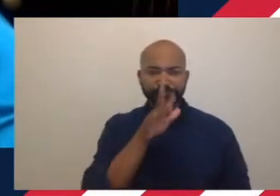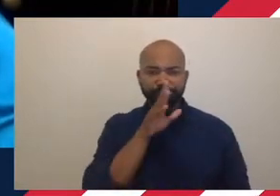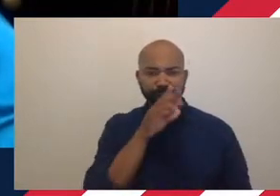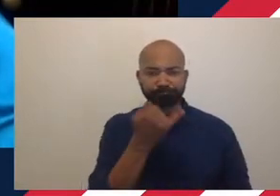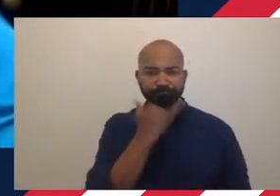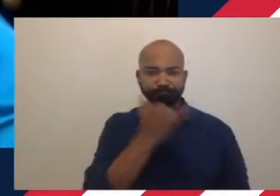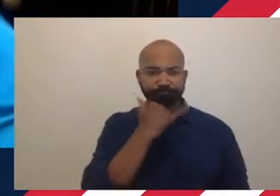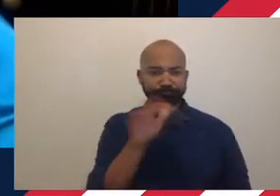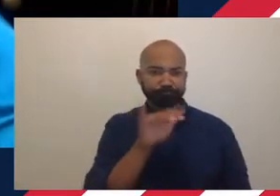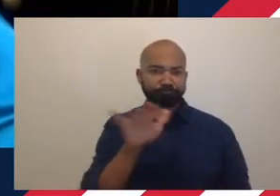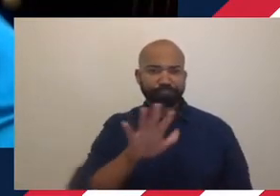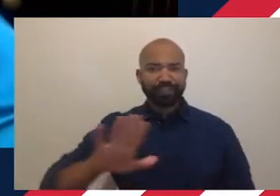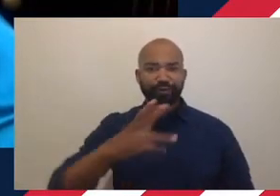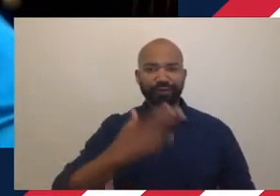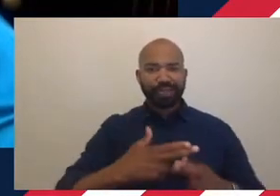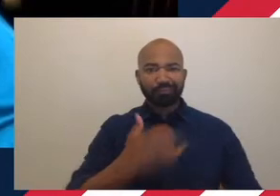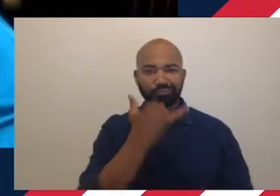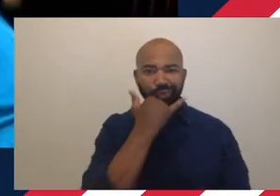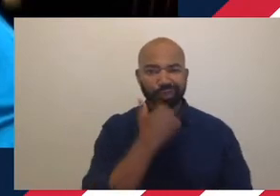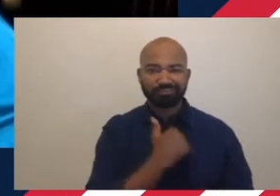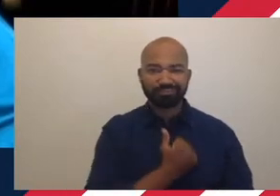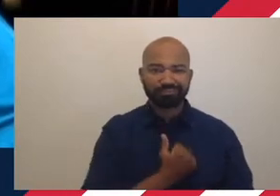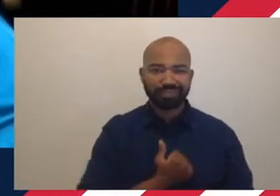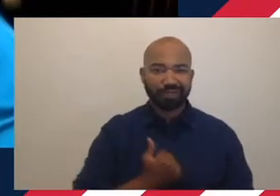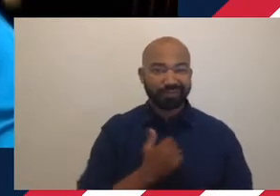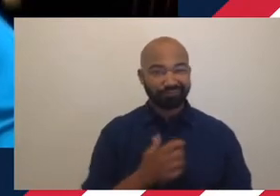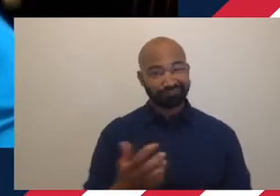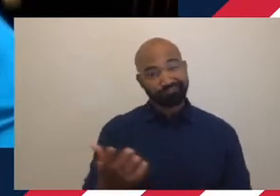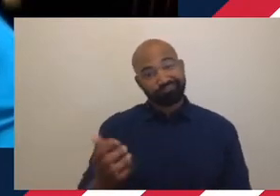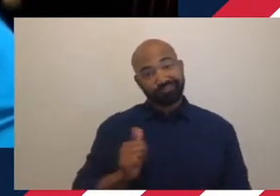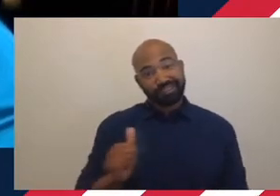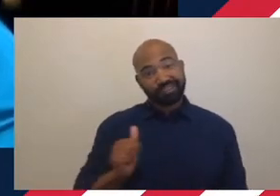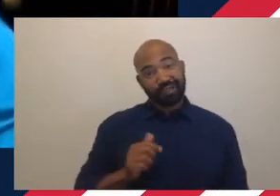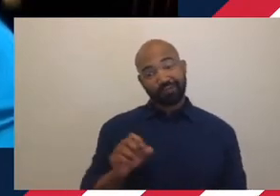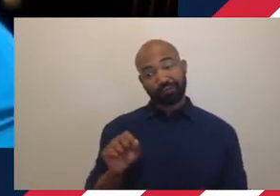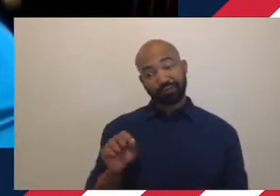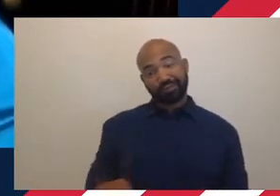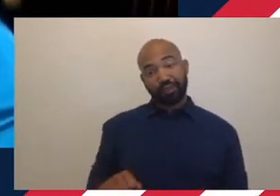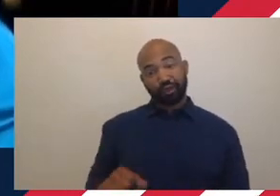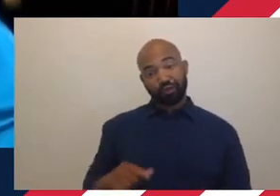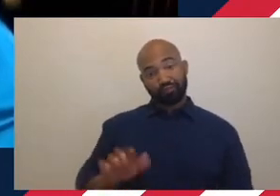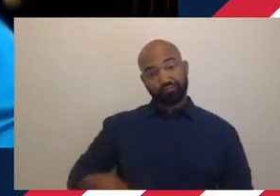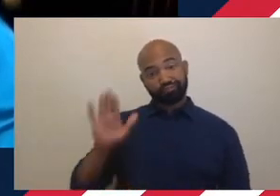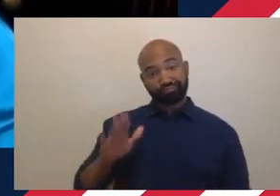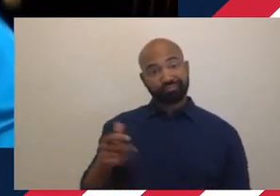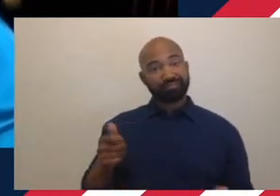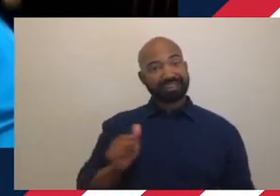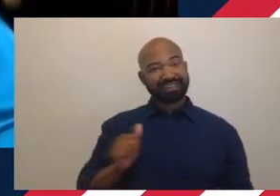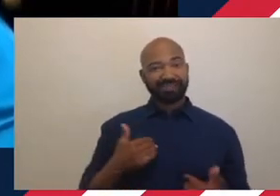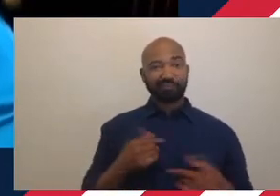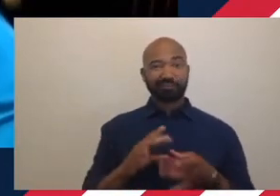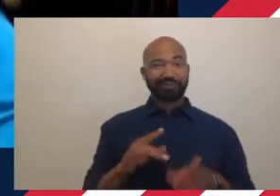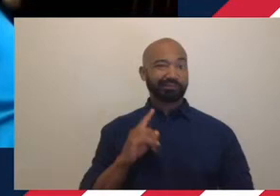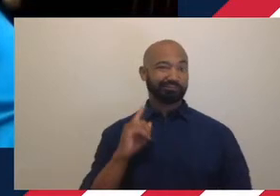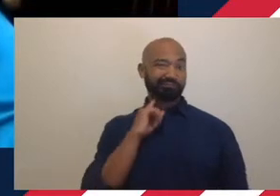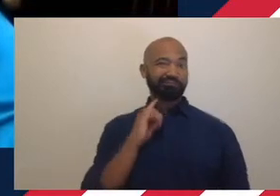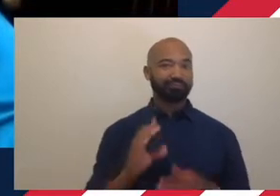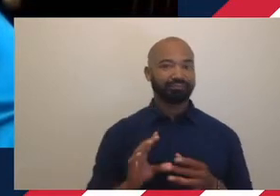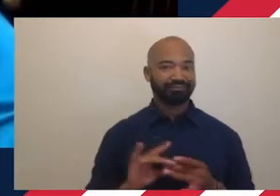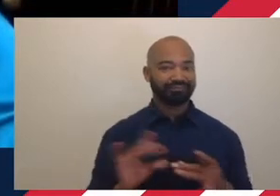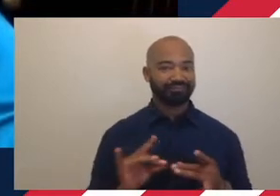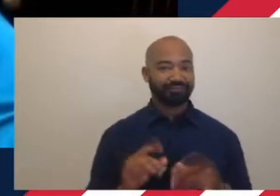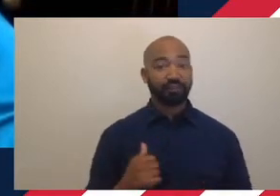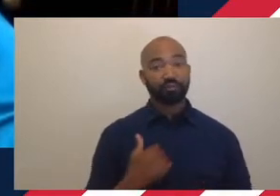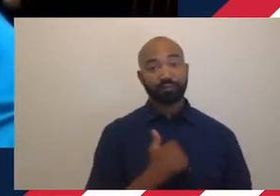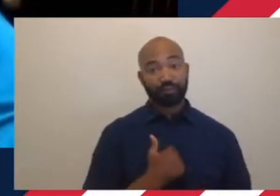names. There is a certain way that Southerners put our own twang onto everything. So my apologies if I didn't